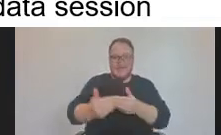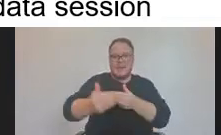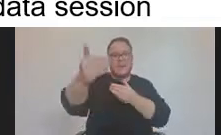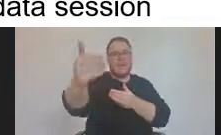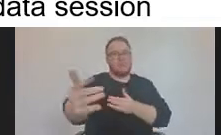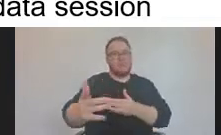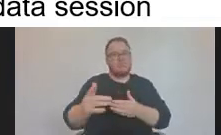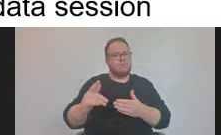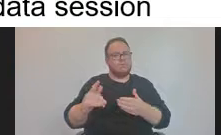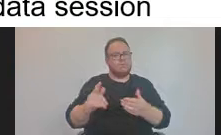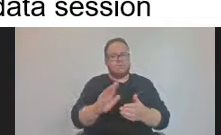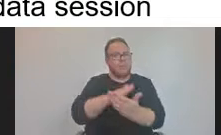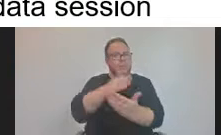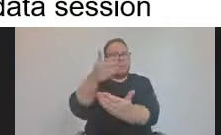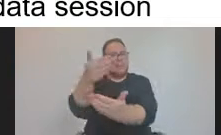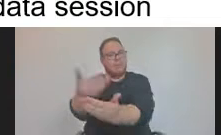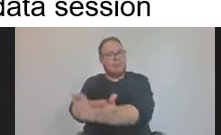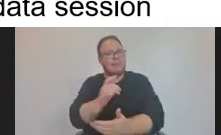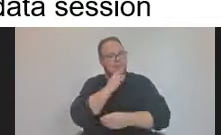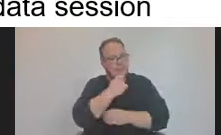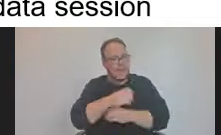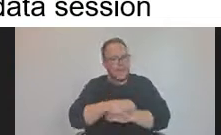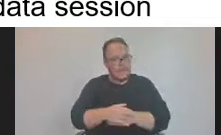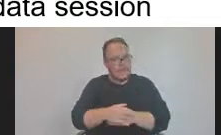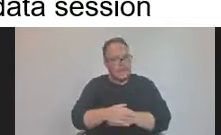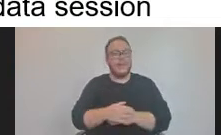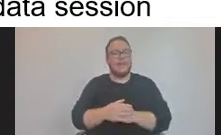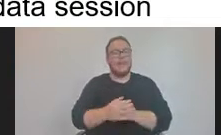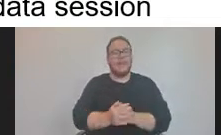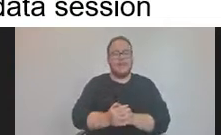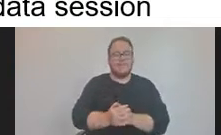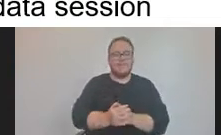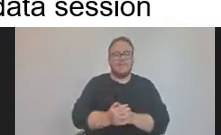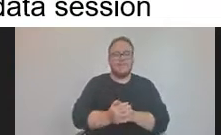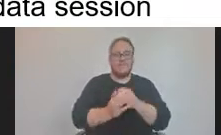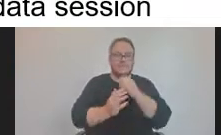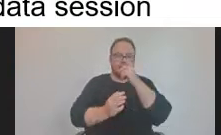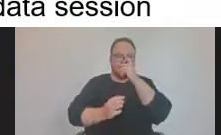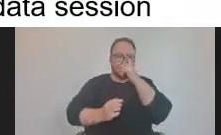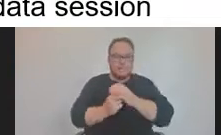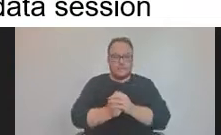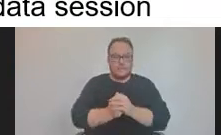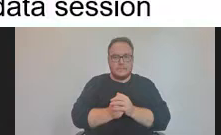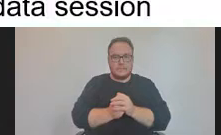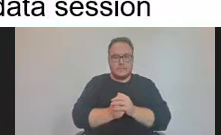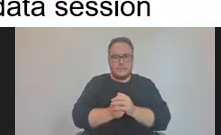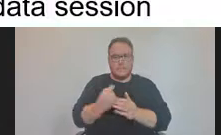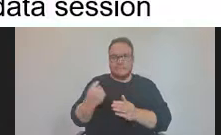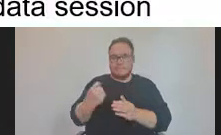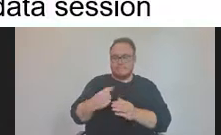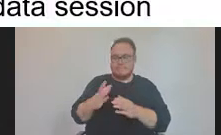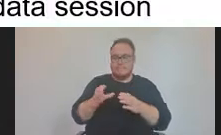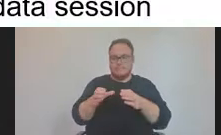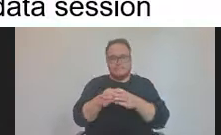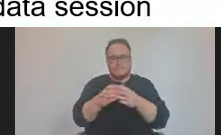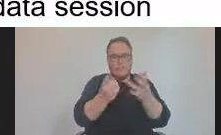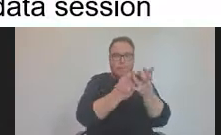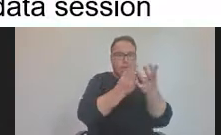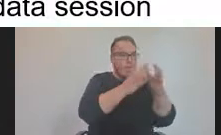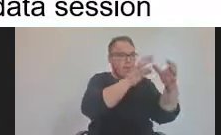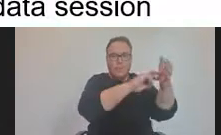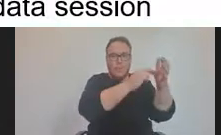Better, the partnership of the NHS, councils, Health Watch and voluntary sector organisations in Staffordshire and